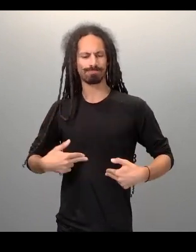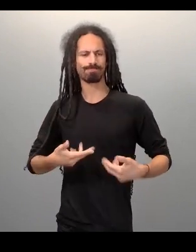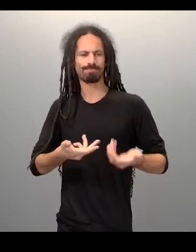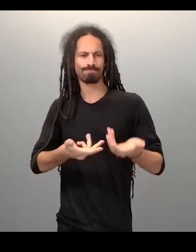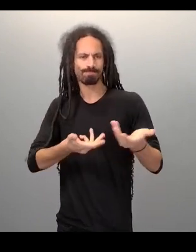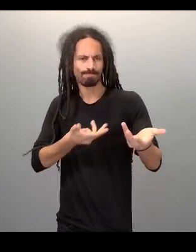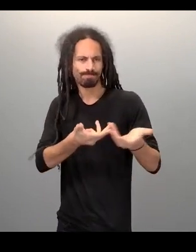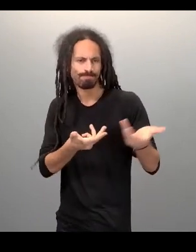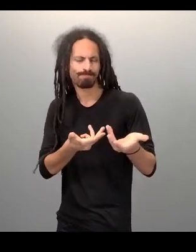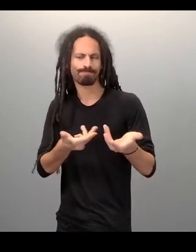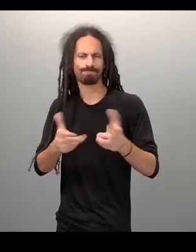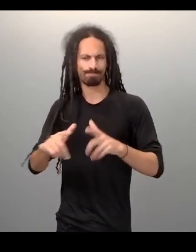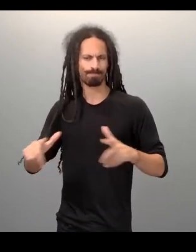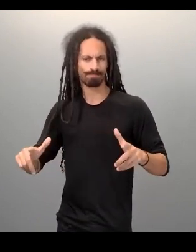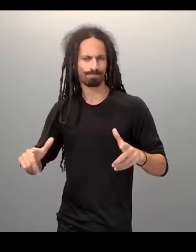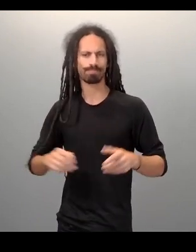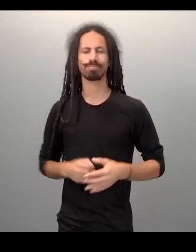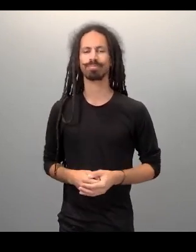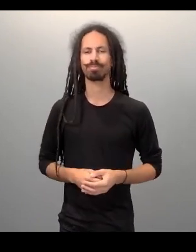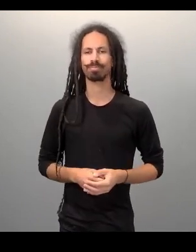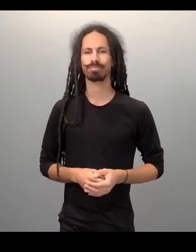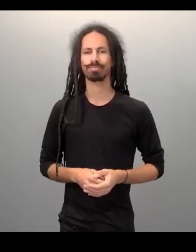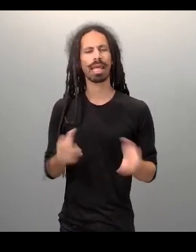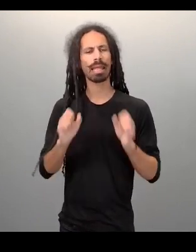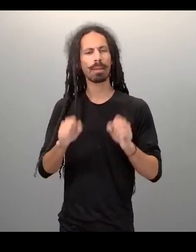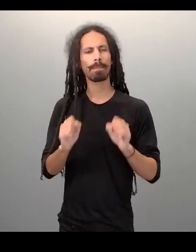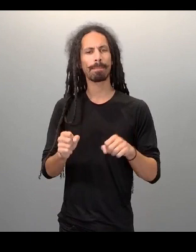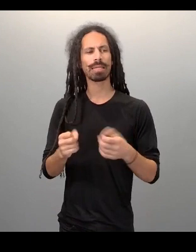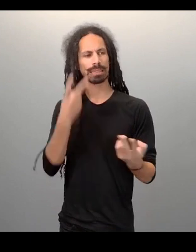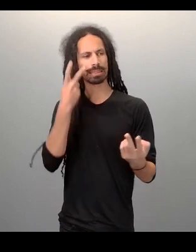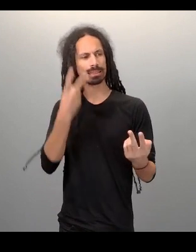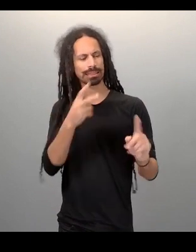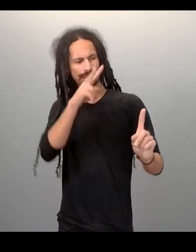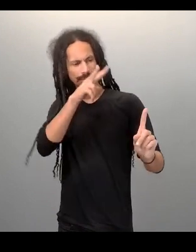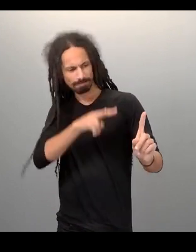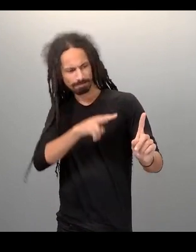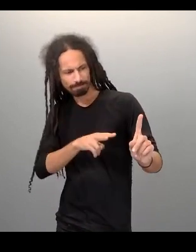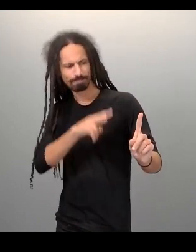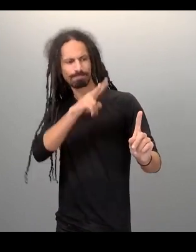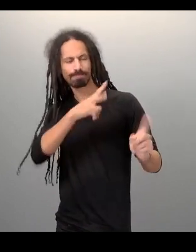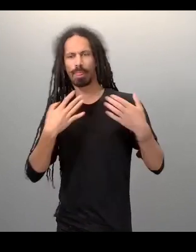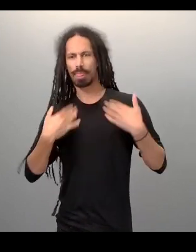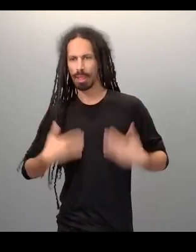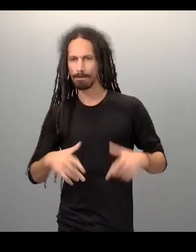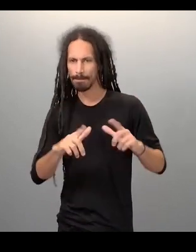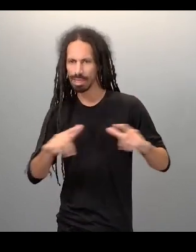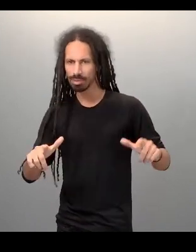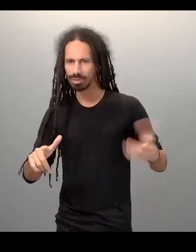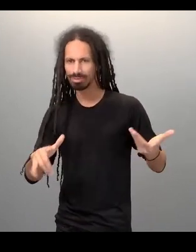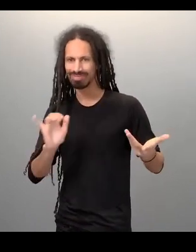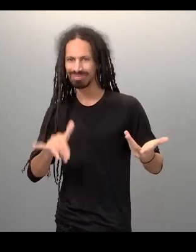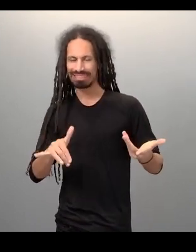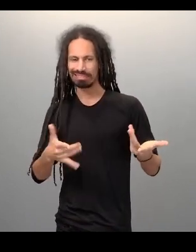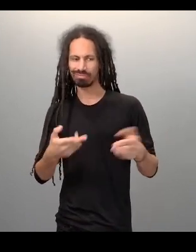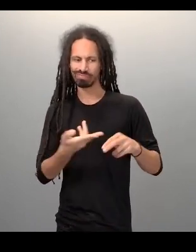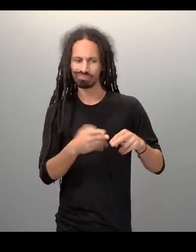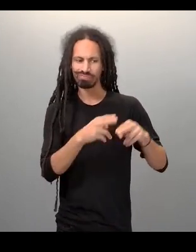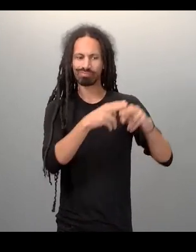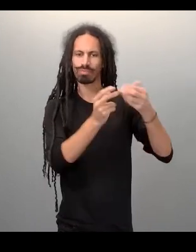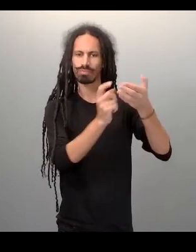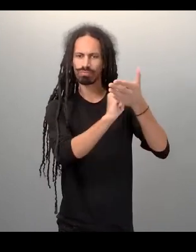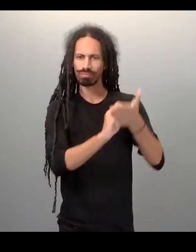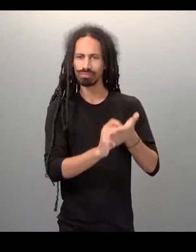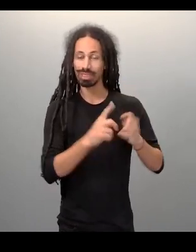so the ability to read body language and tone. This increasing use of written communication